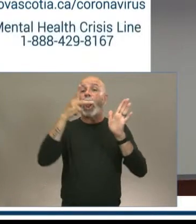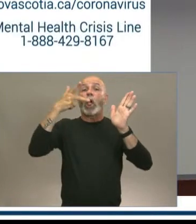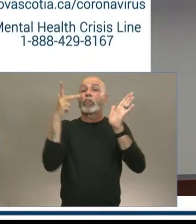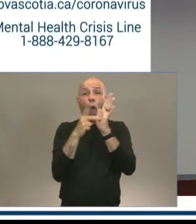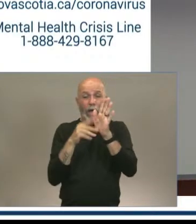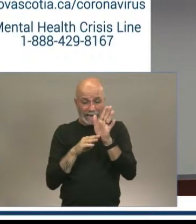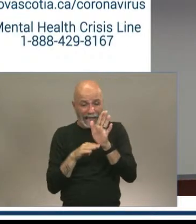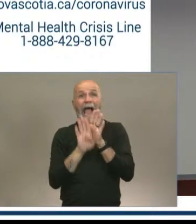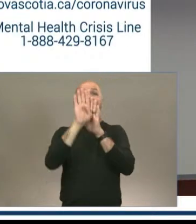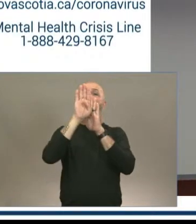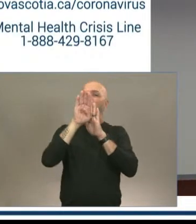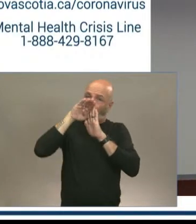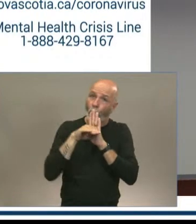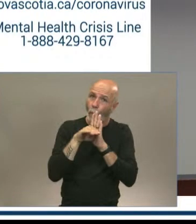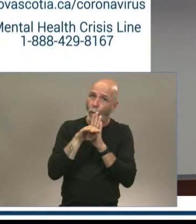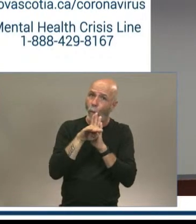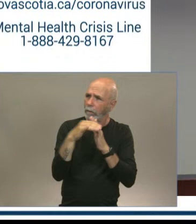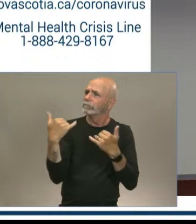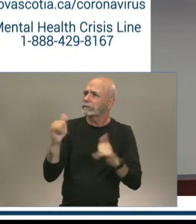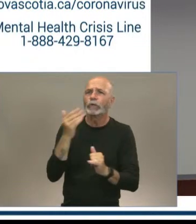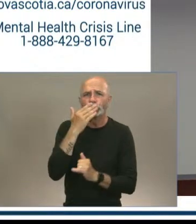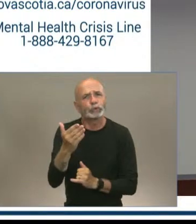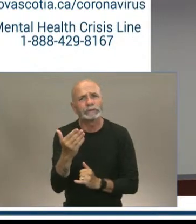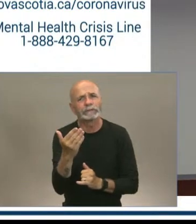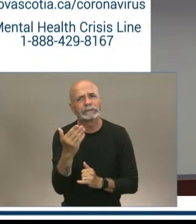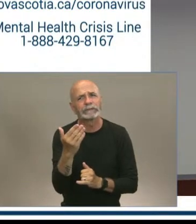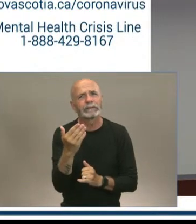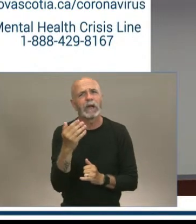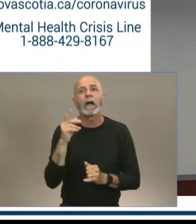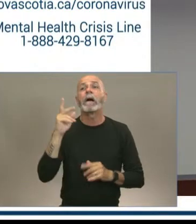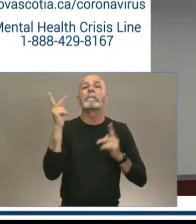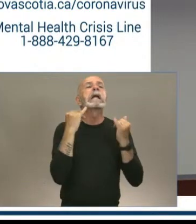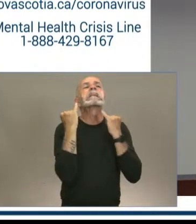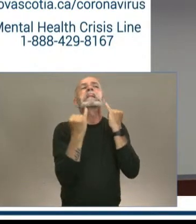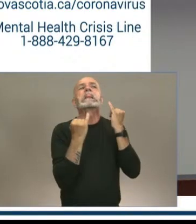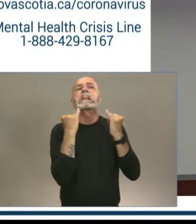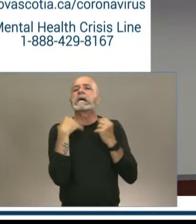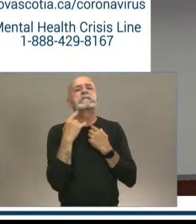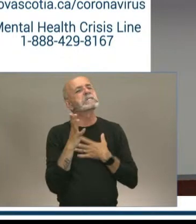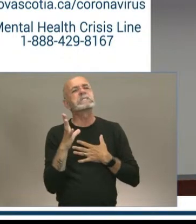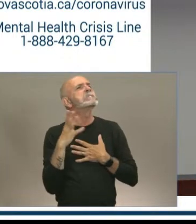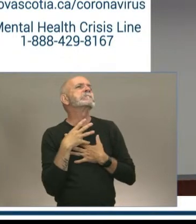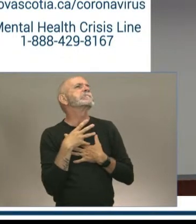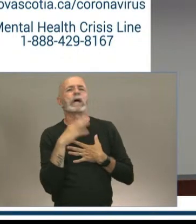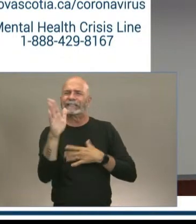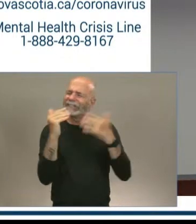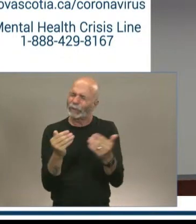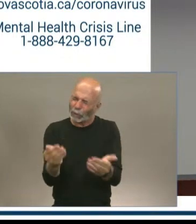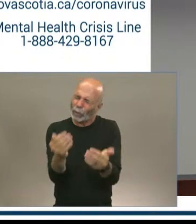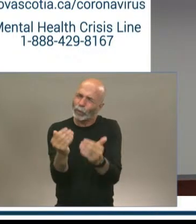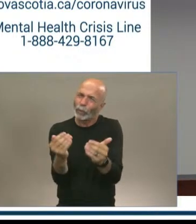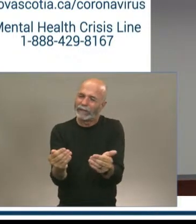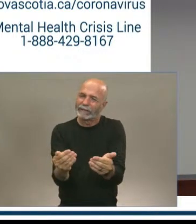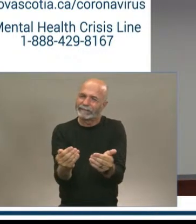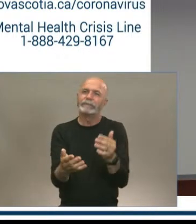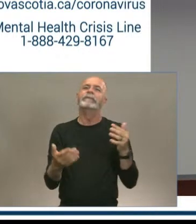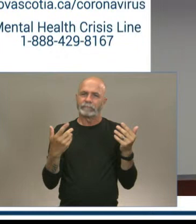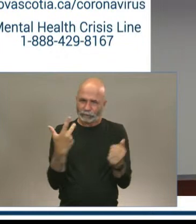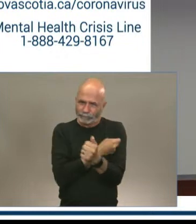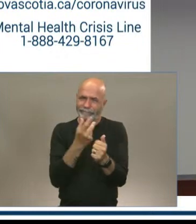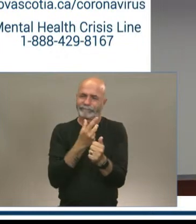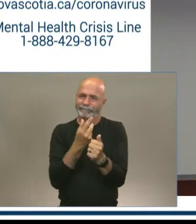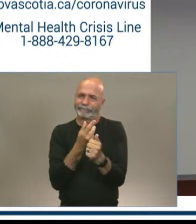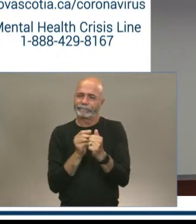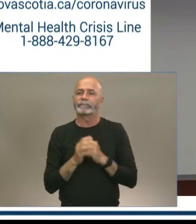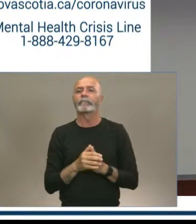Scotia. So there is no need to wait if you haven't yet had your first or second dose. For those who